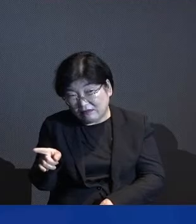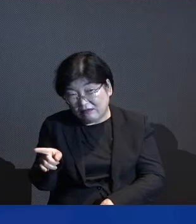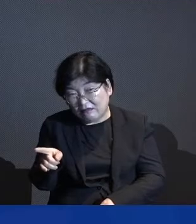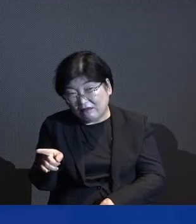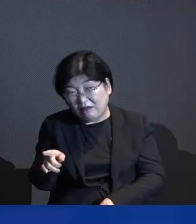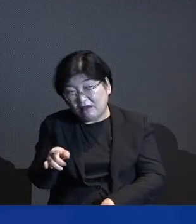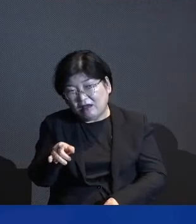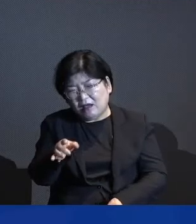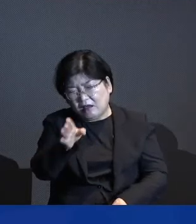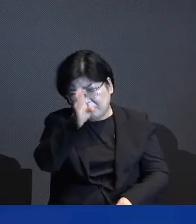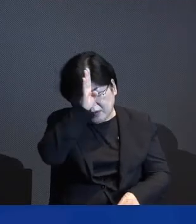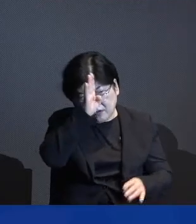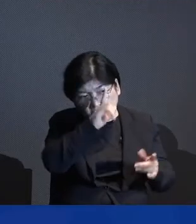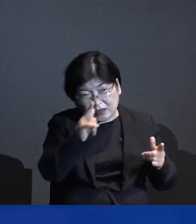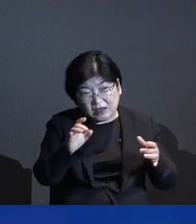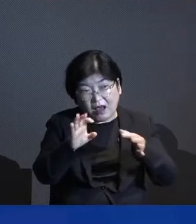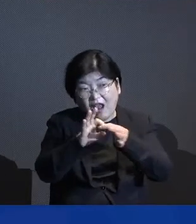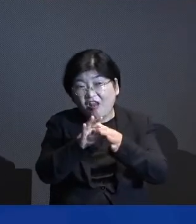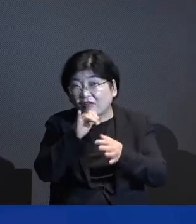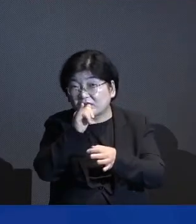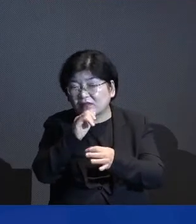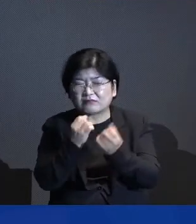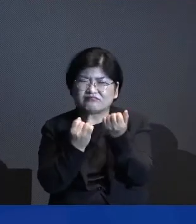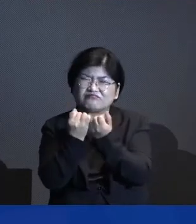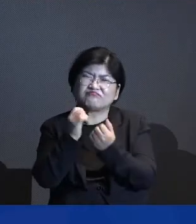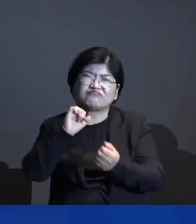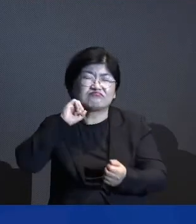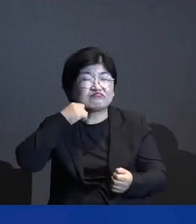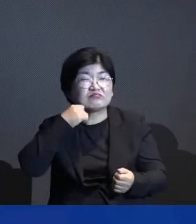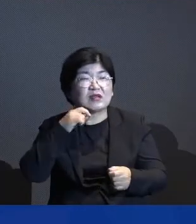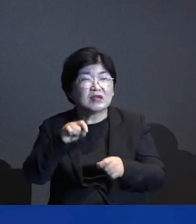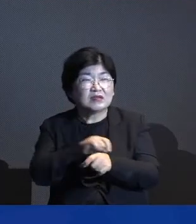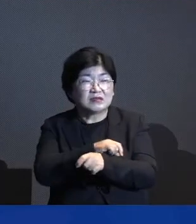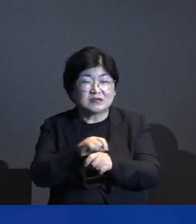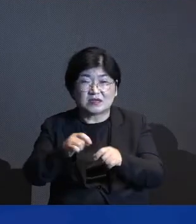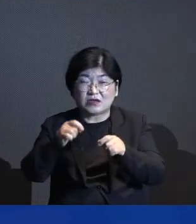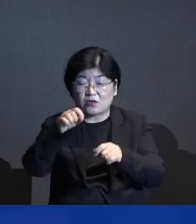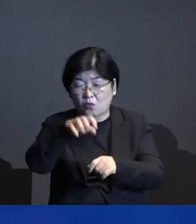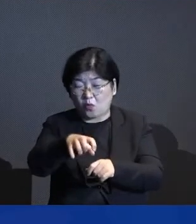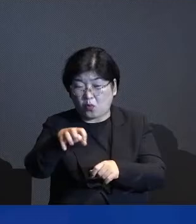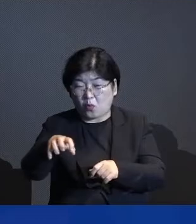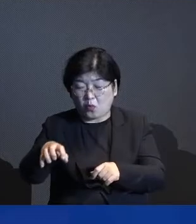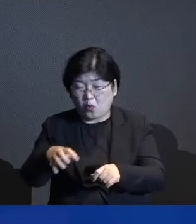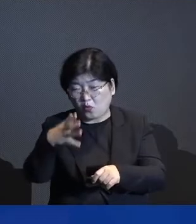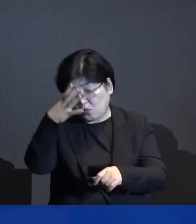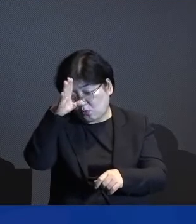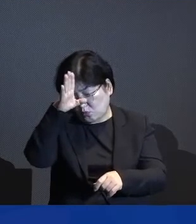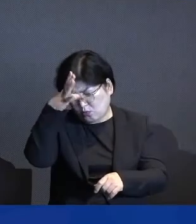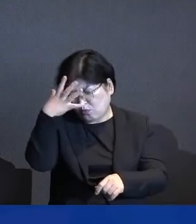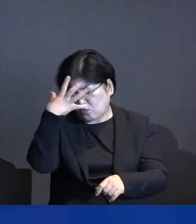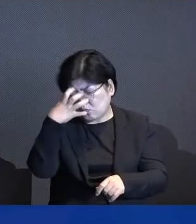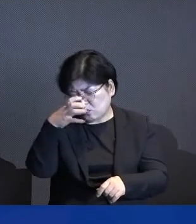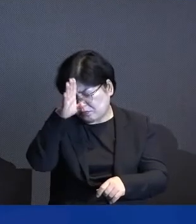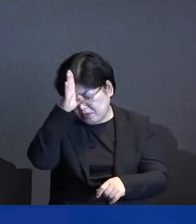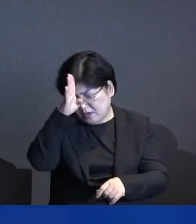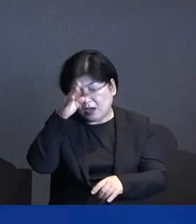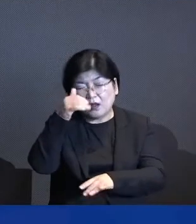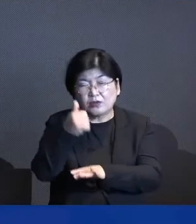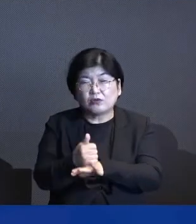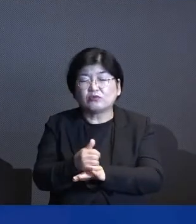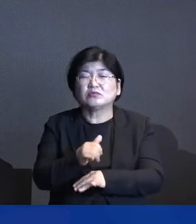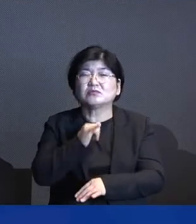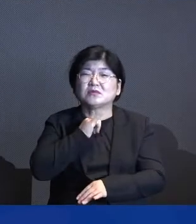I have some suggestions for improving mental health and brain functions today.